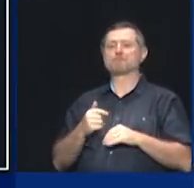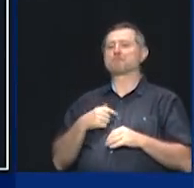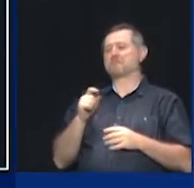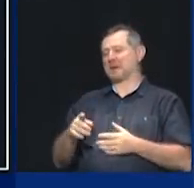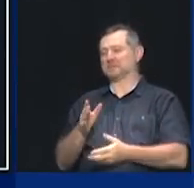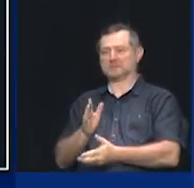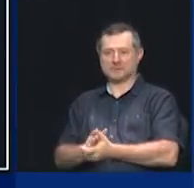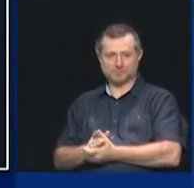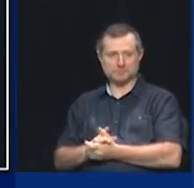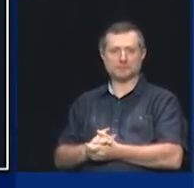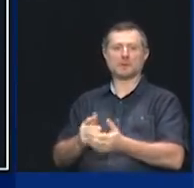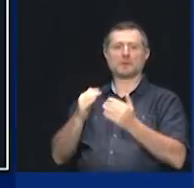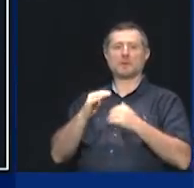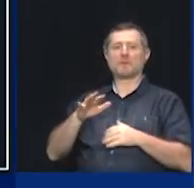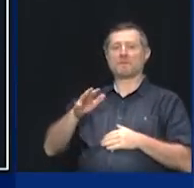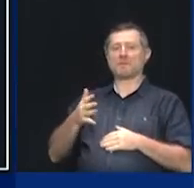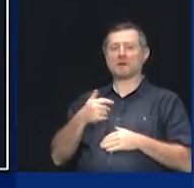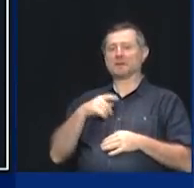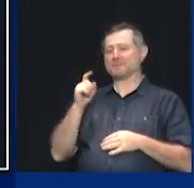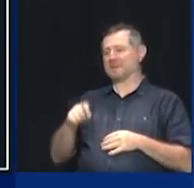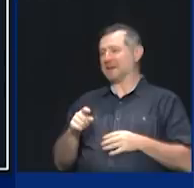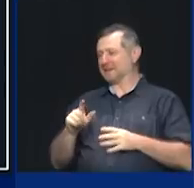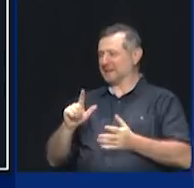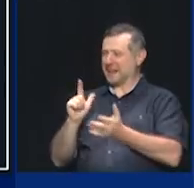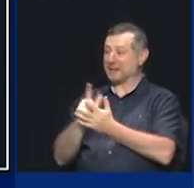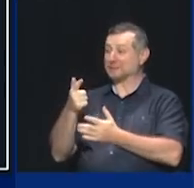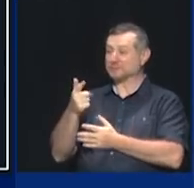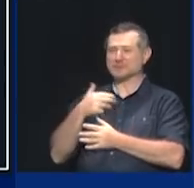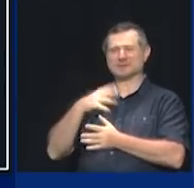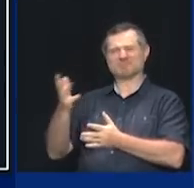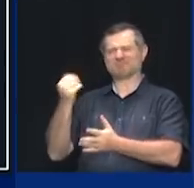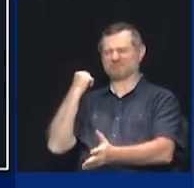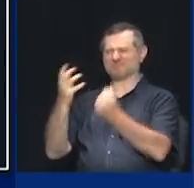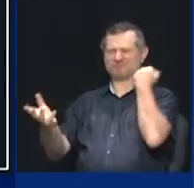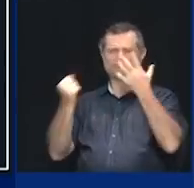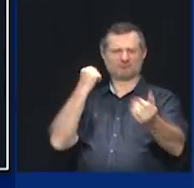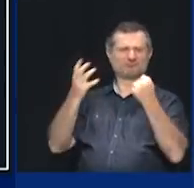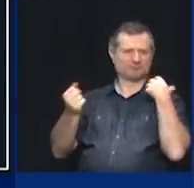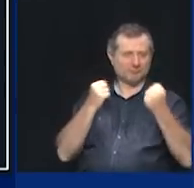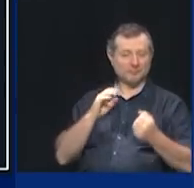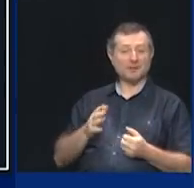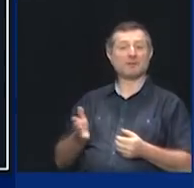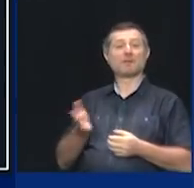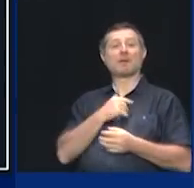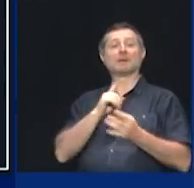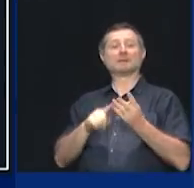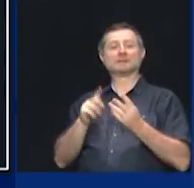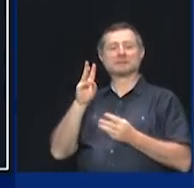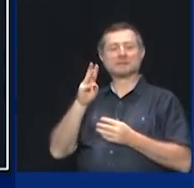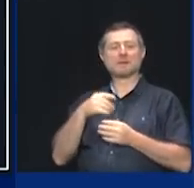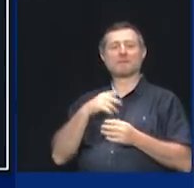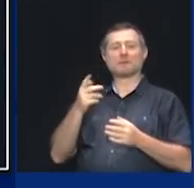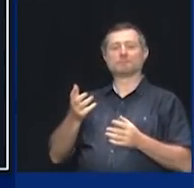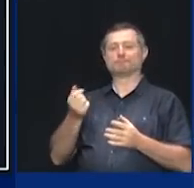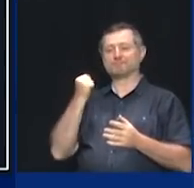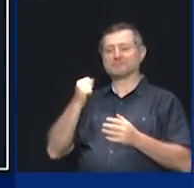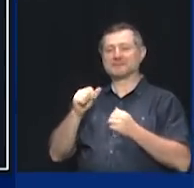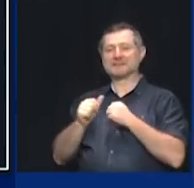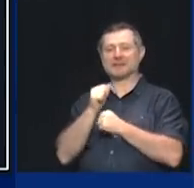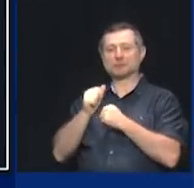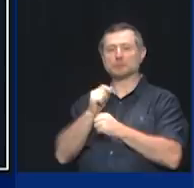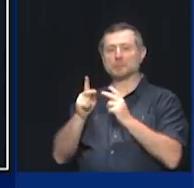have to get illegal guns off the street, and we have to get the guns out of hands of dangerous people, and we have